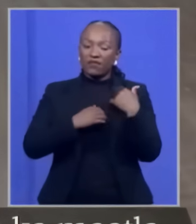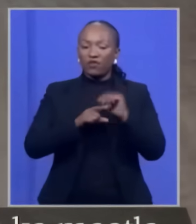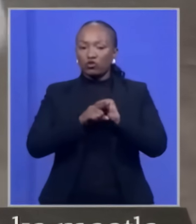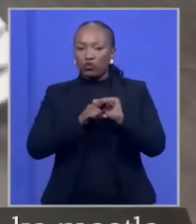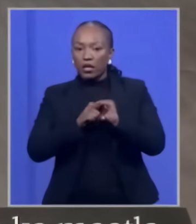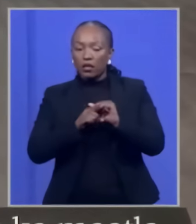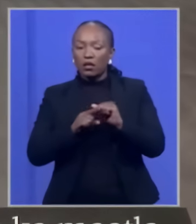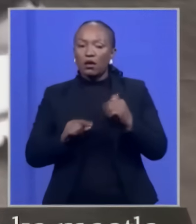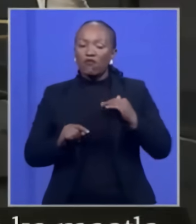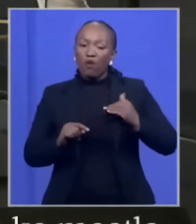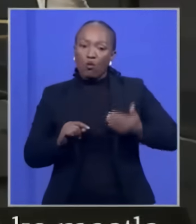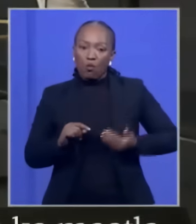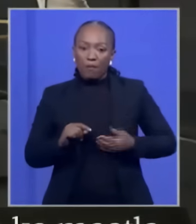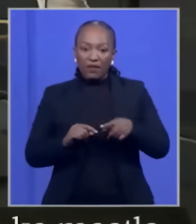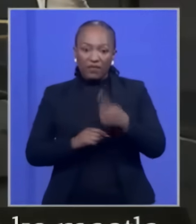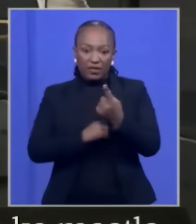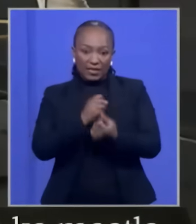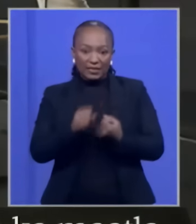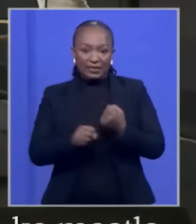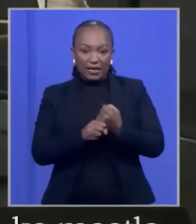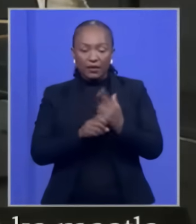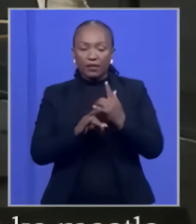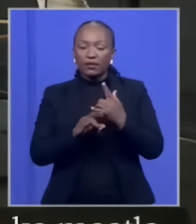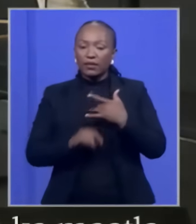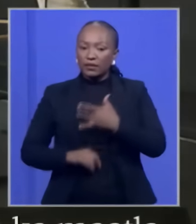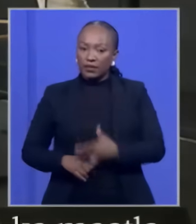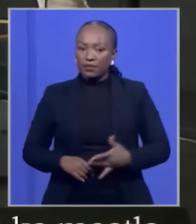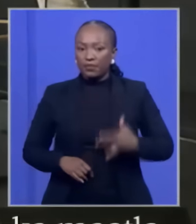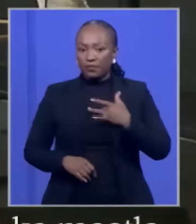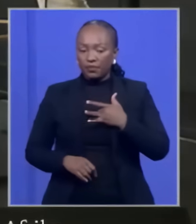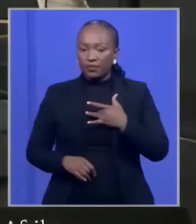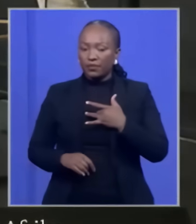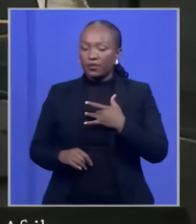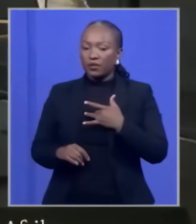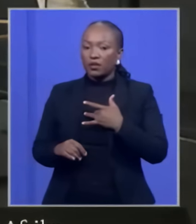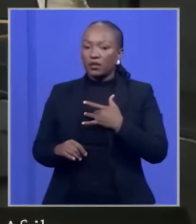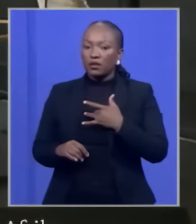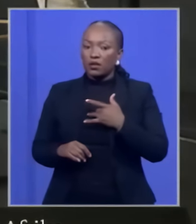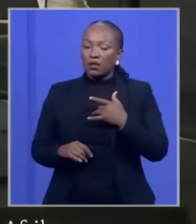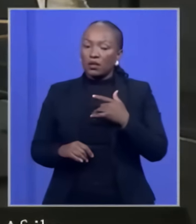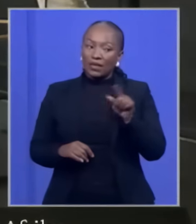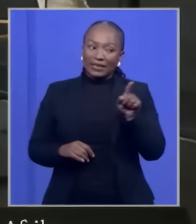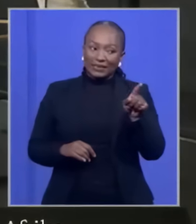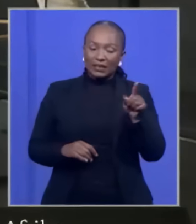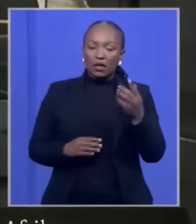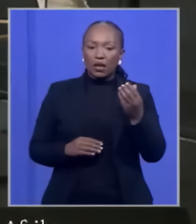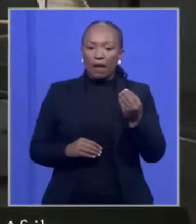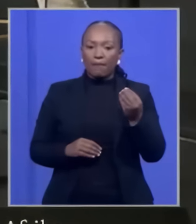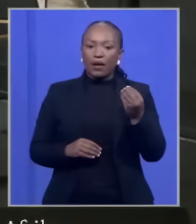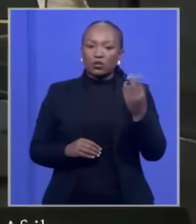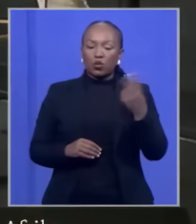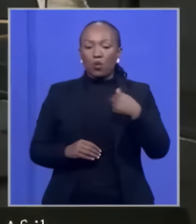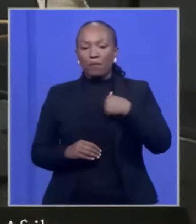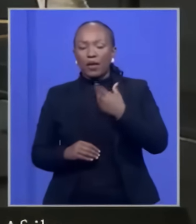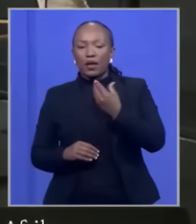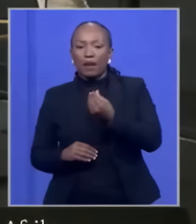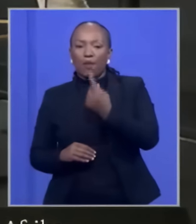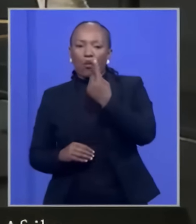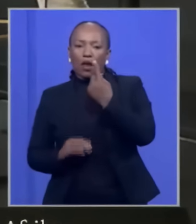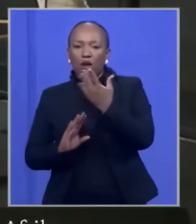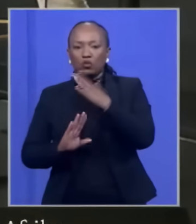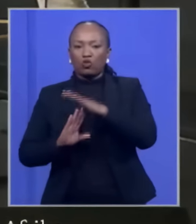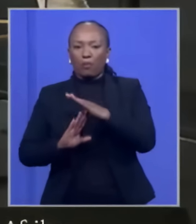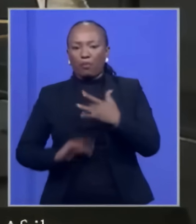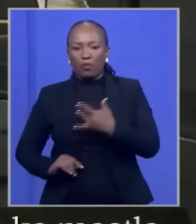ngwaga. It'll be a good fight. She's number 2 in Africa. I'm number 1. She's looking for number 1 spot. I'm looking to stay